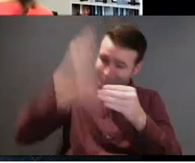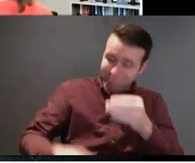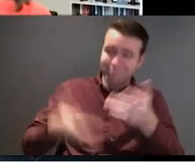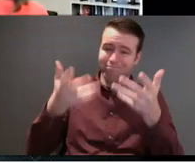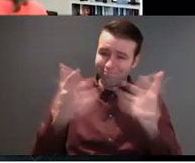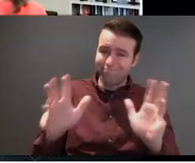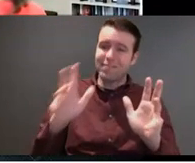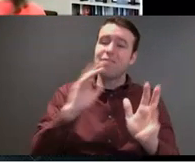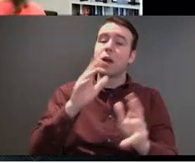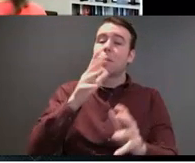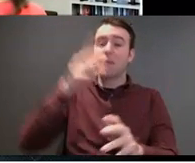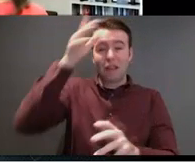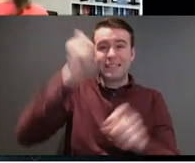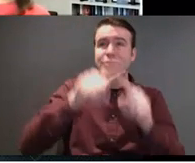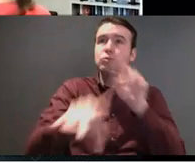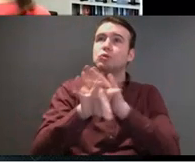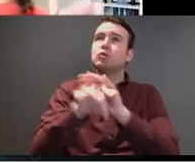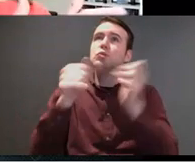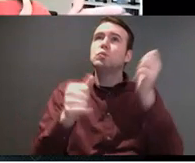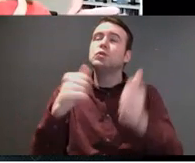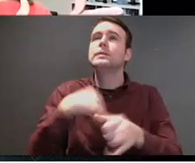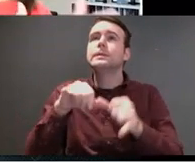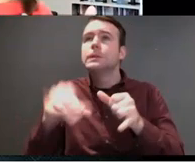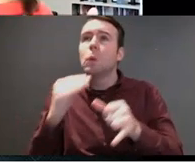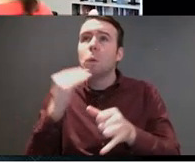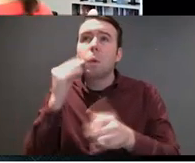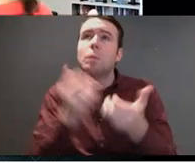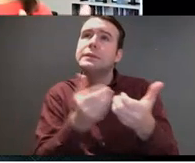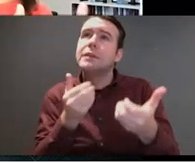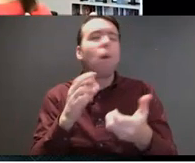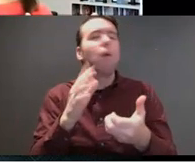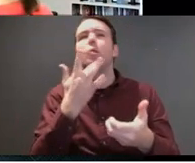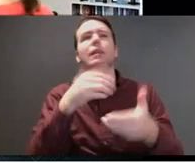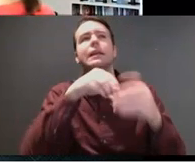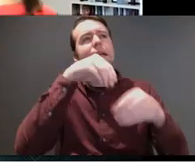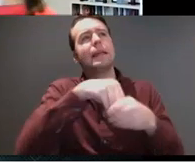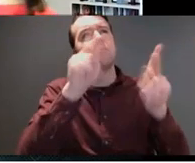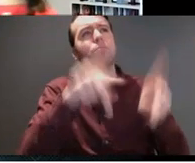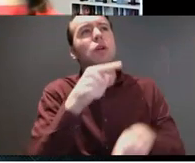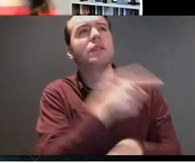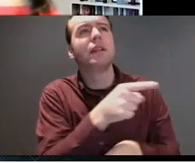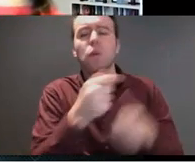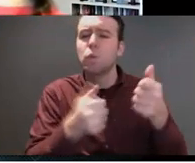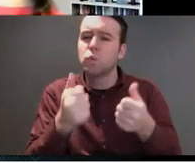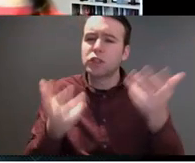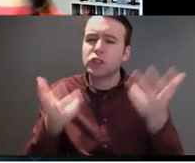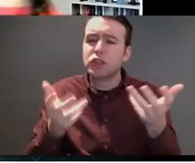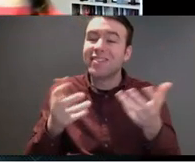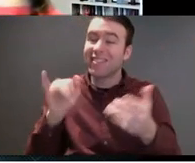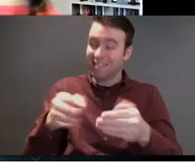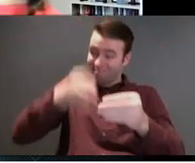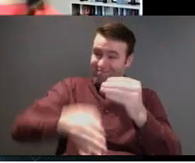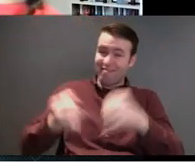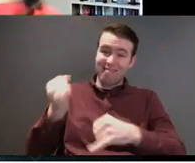parents to choose which learning model, meaning you want in-person, concurrent learning model, or you only want full distance